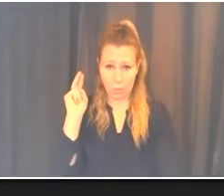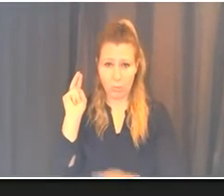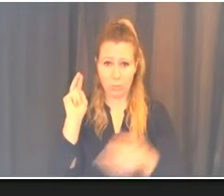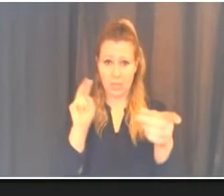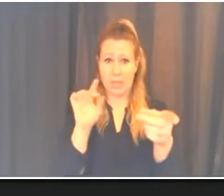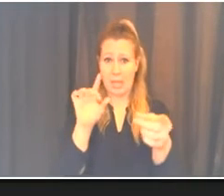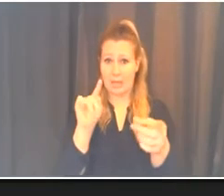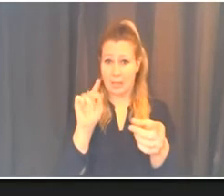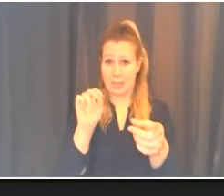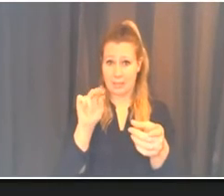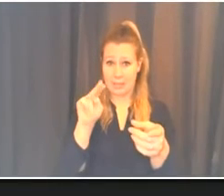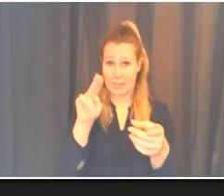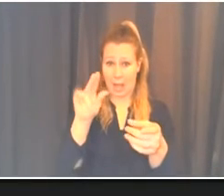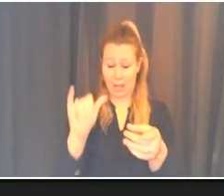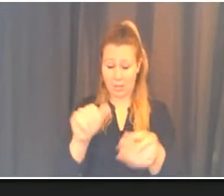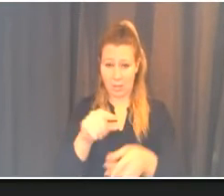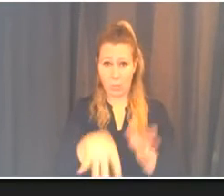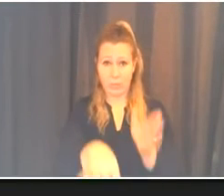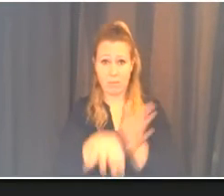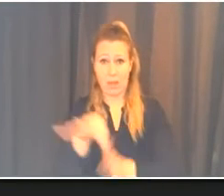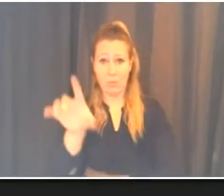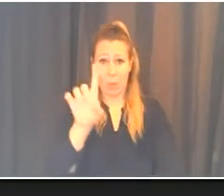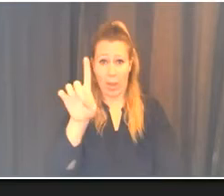she was 48 years old